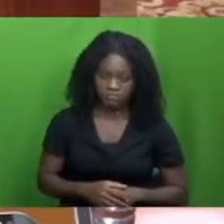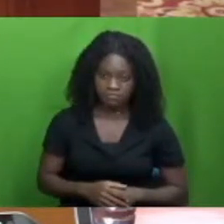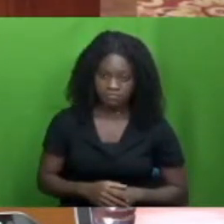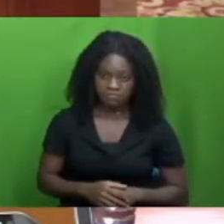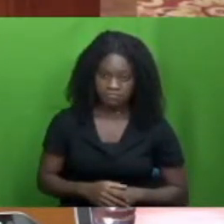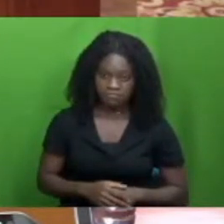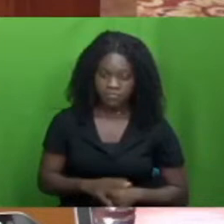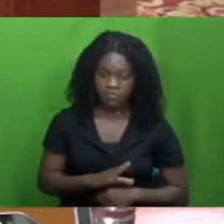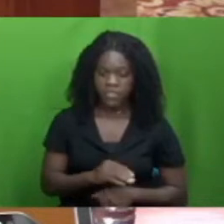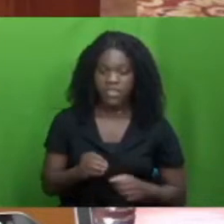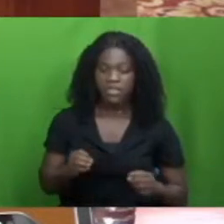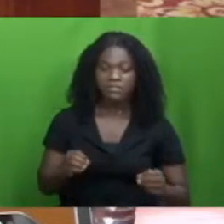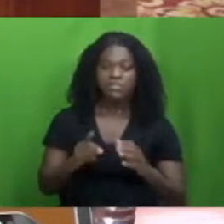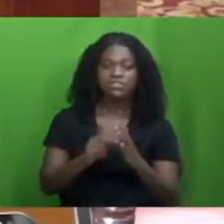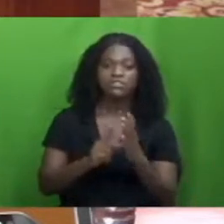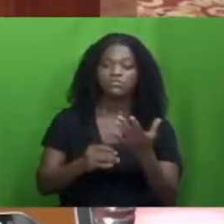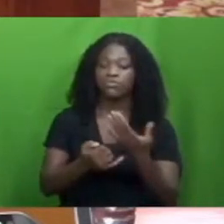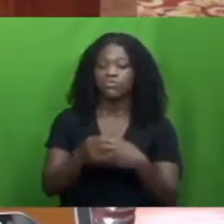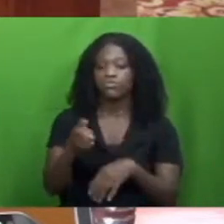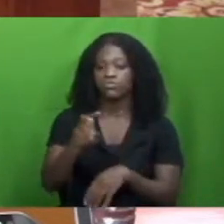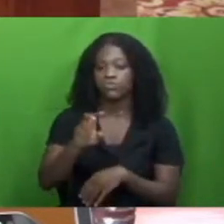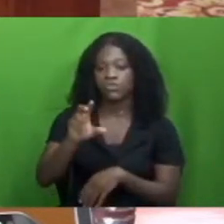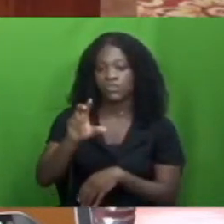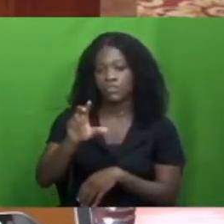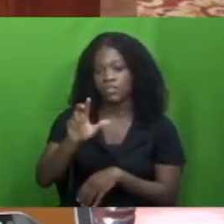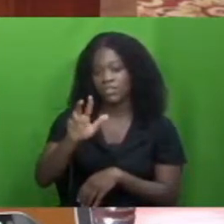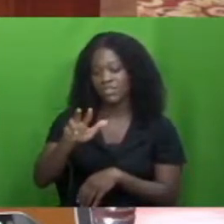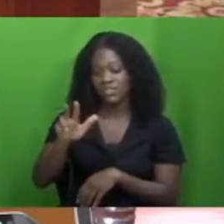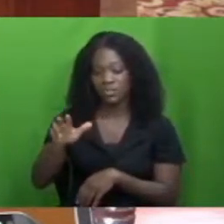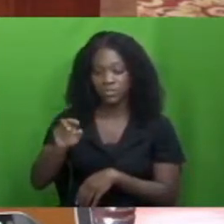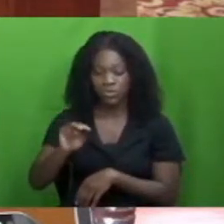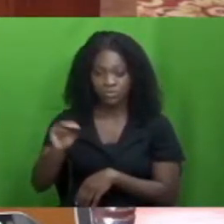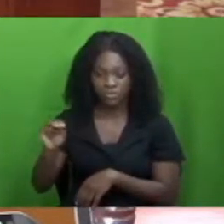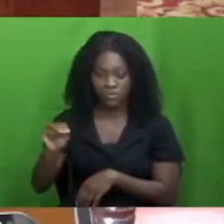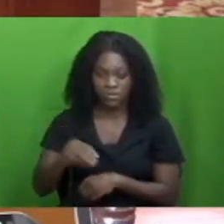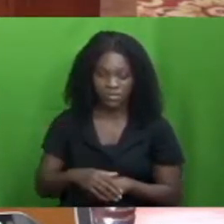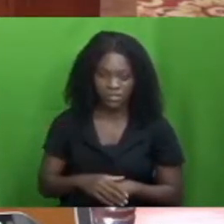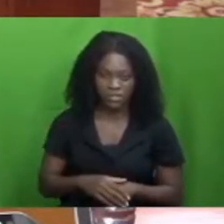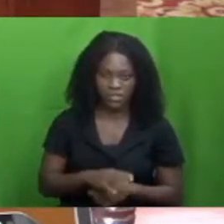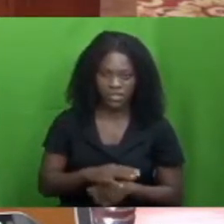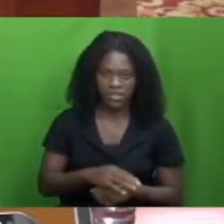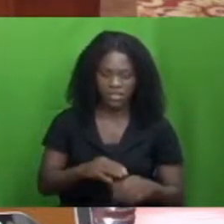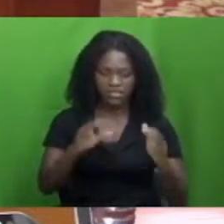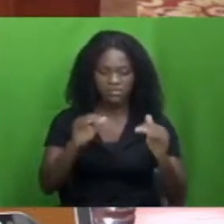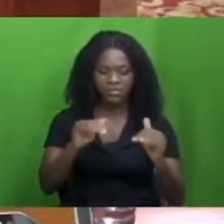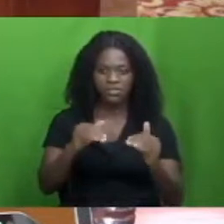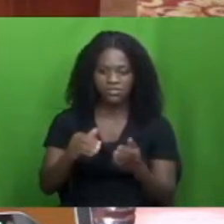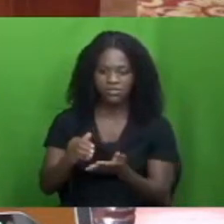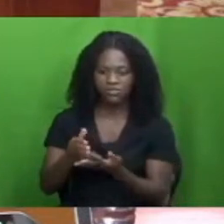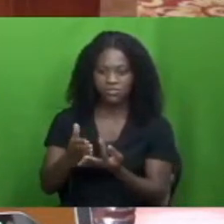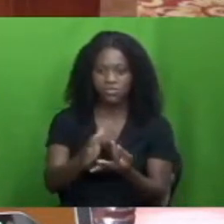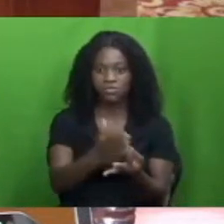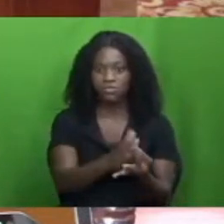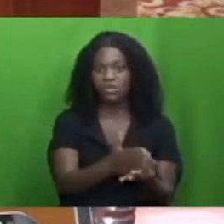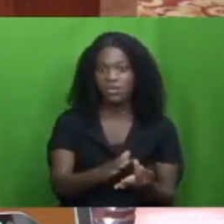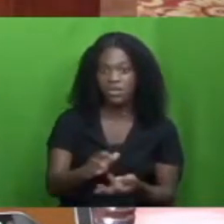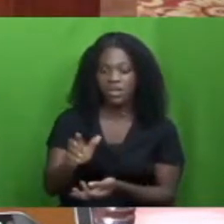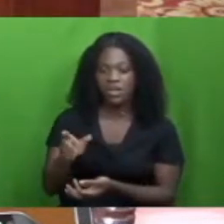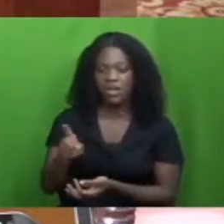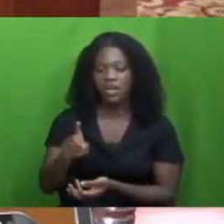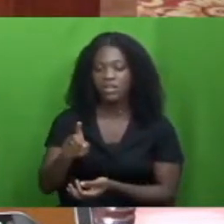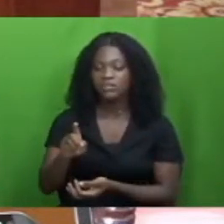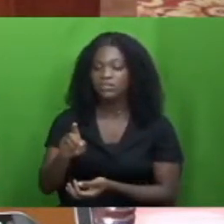emergency projects of $233 million, and expected disbursement of $103 million from